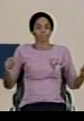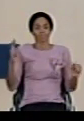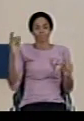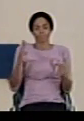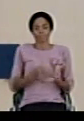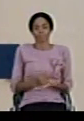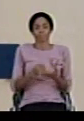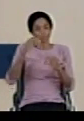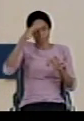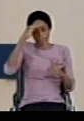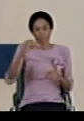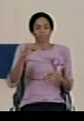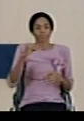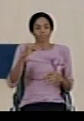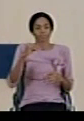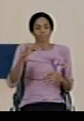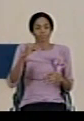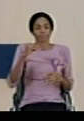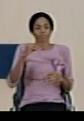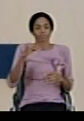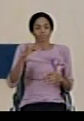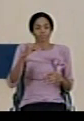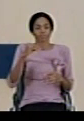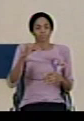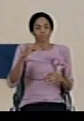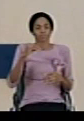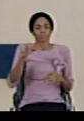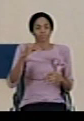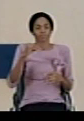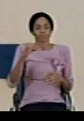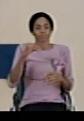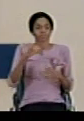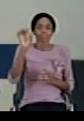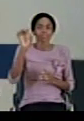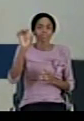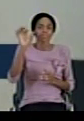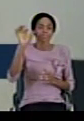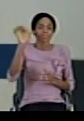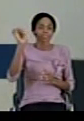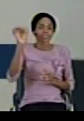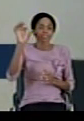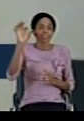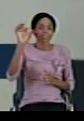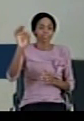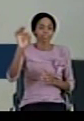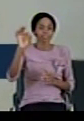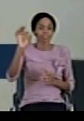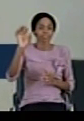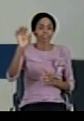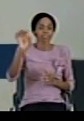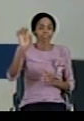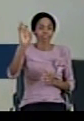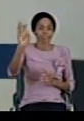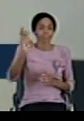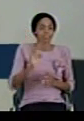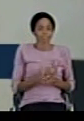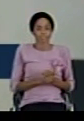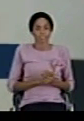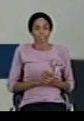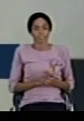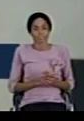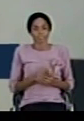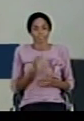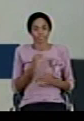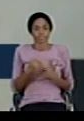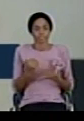Sometimes in 1986, I was into a food store business. In one of the markets, as we were loading the stuffs